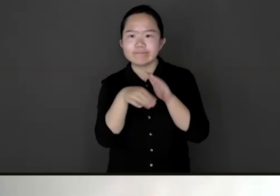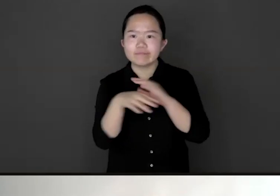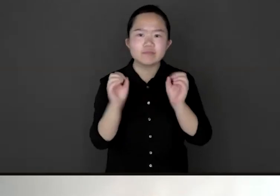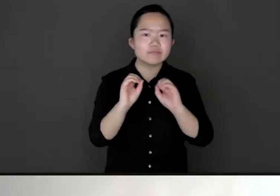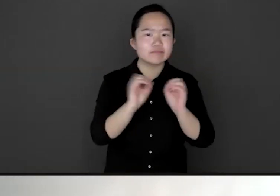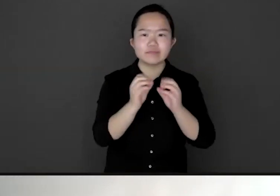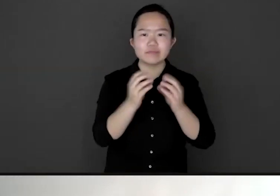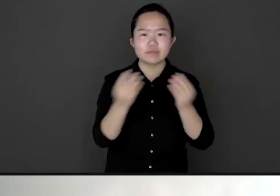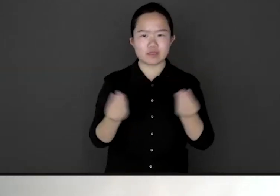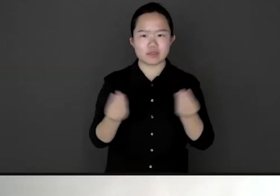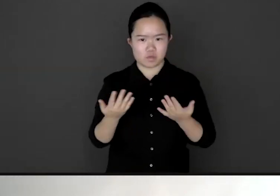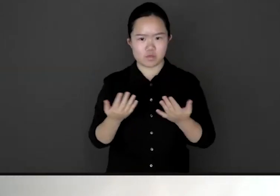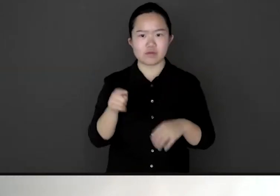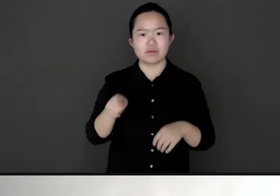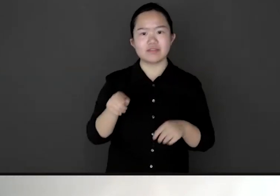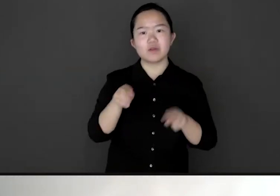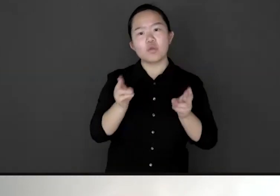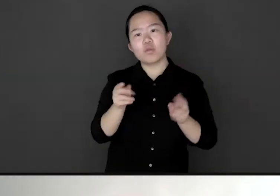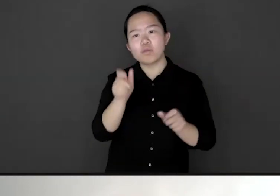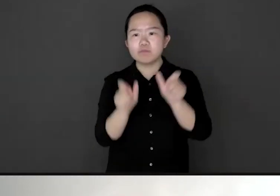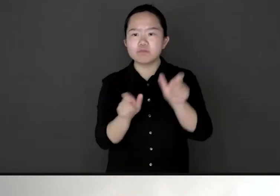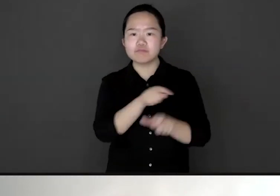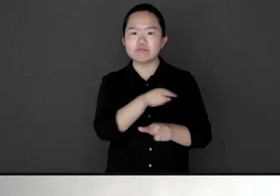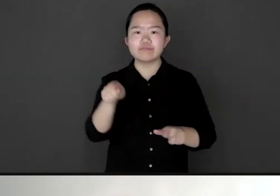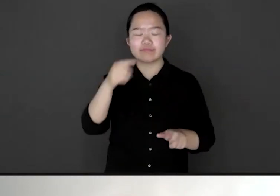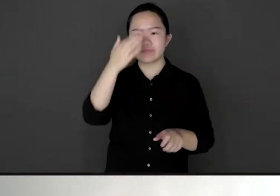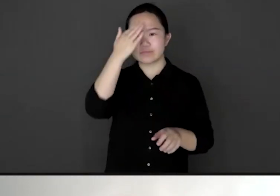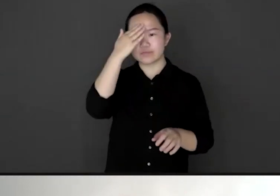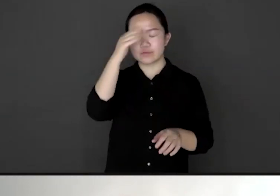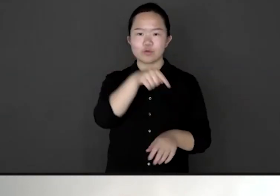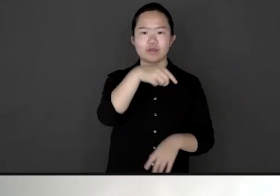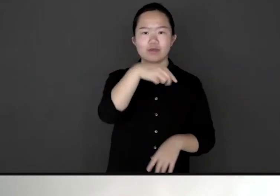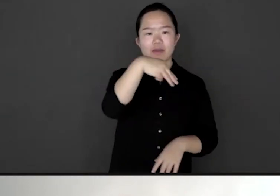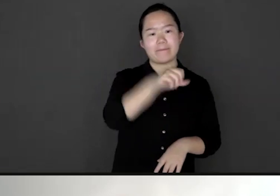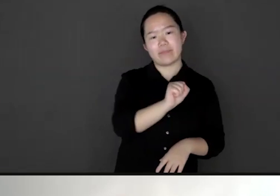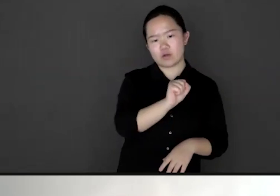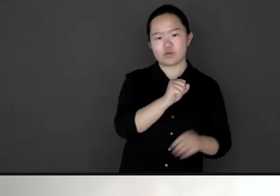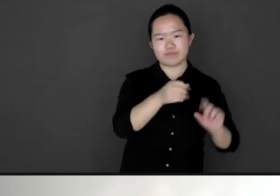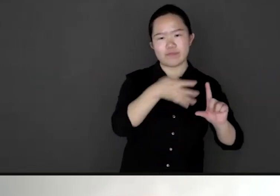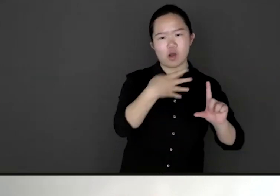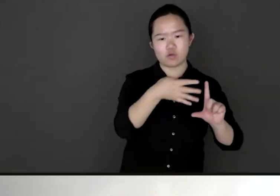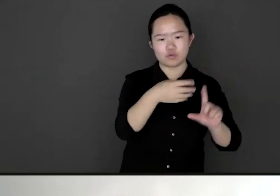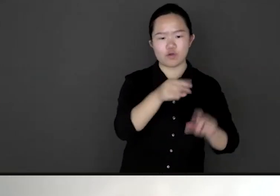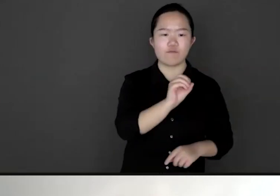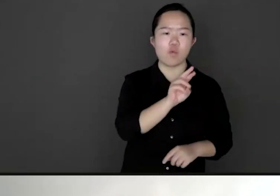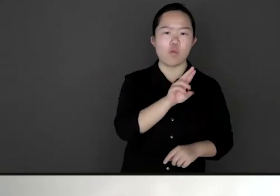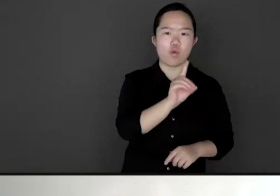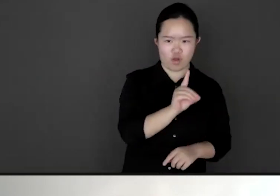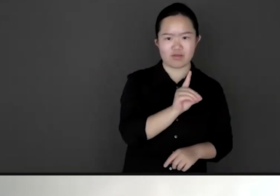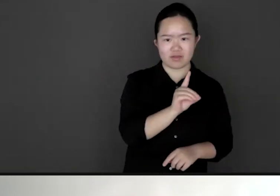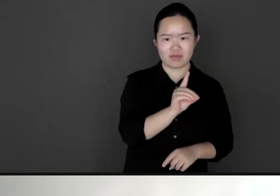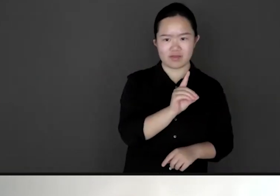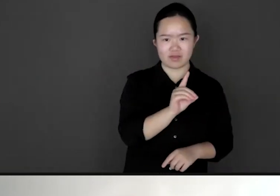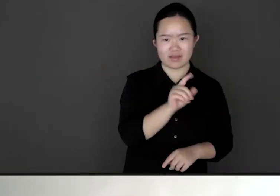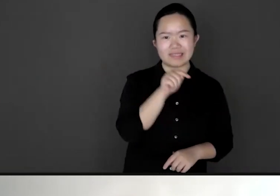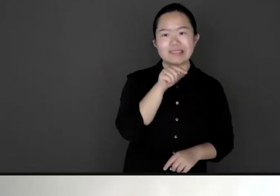the problem of the issue. All of us accessibility people know it, but the average Joe on the road doesn't necessarily know it.